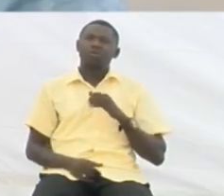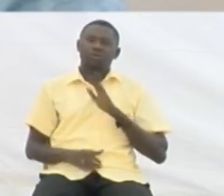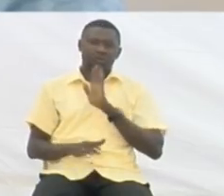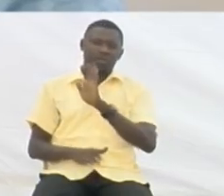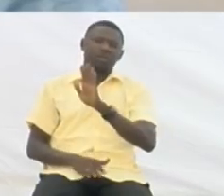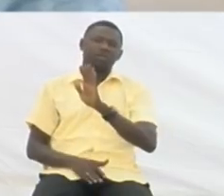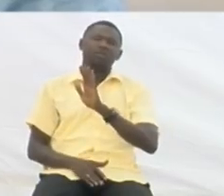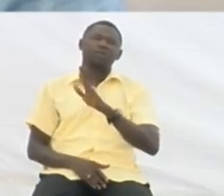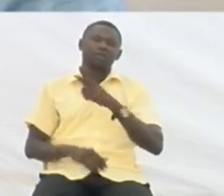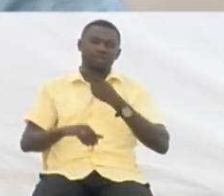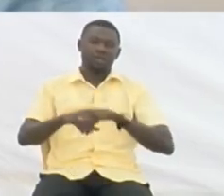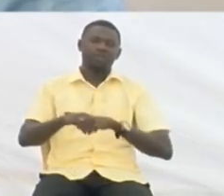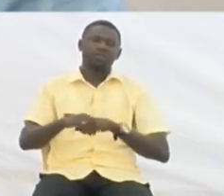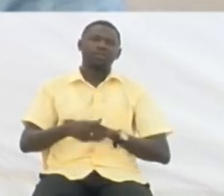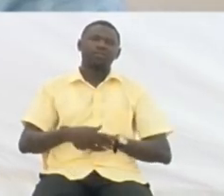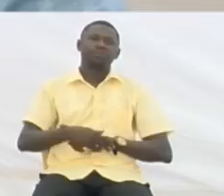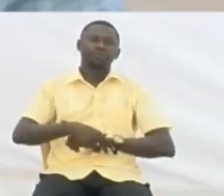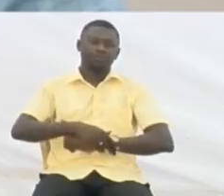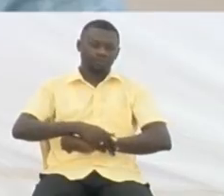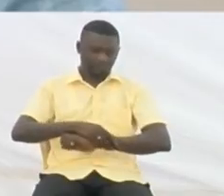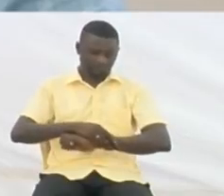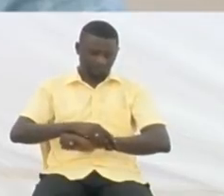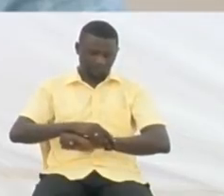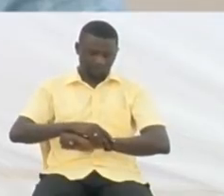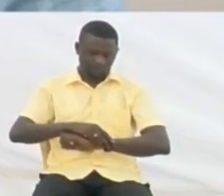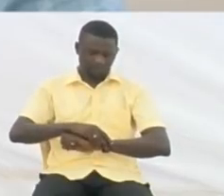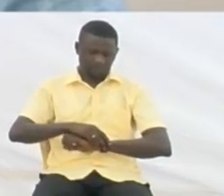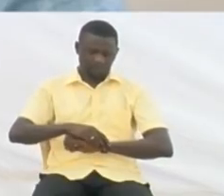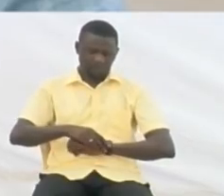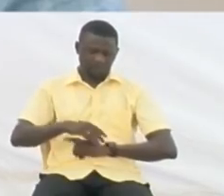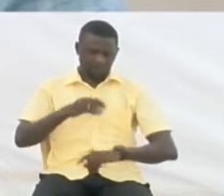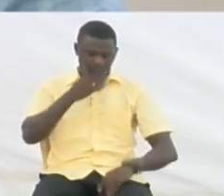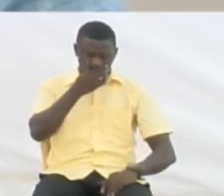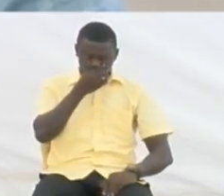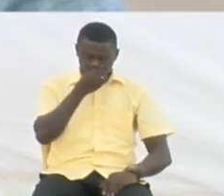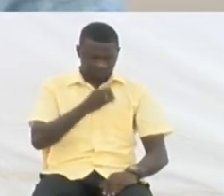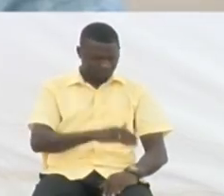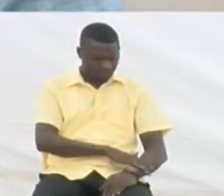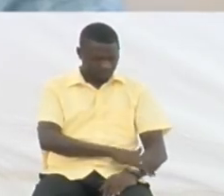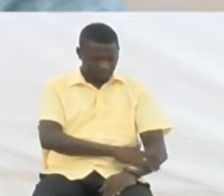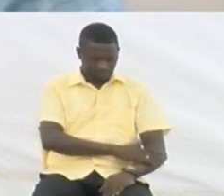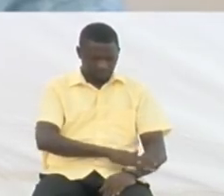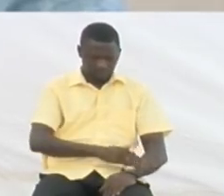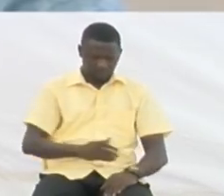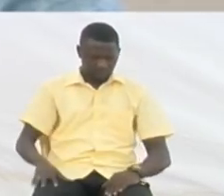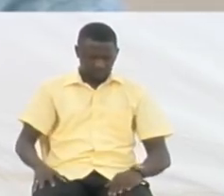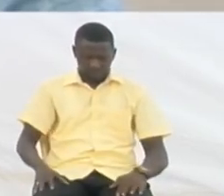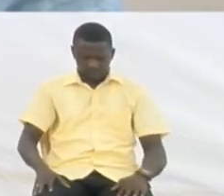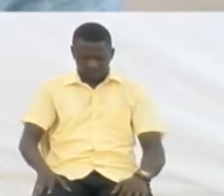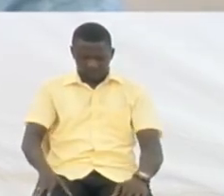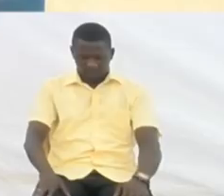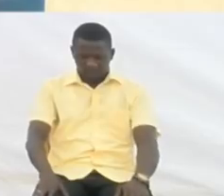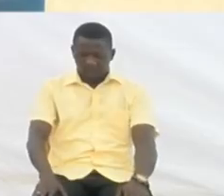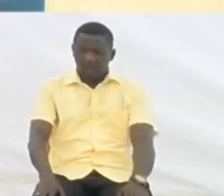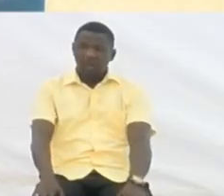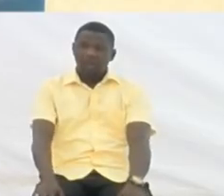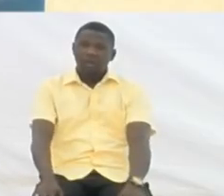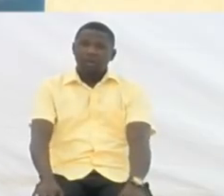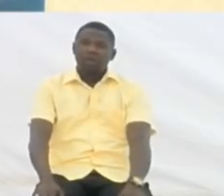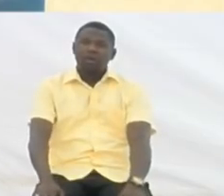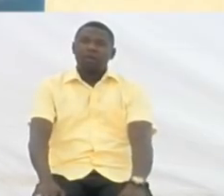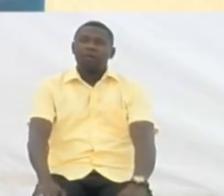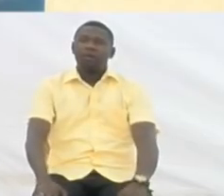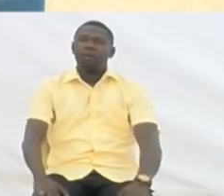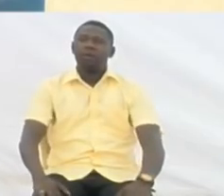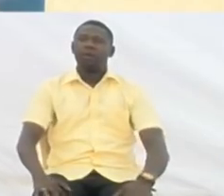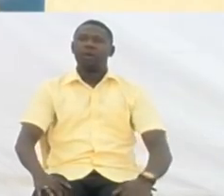being. Bitum Badembo, council ko nsikolu bula otumo nga nyintembe molisita kontonda hala, bitum